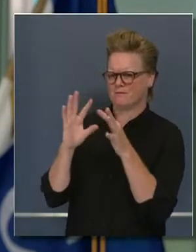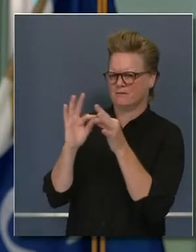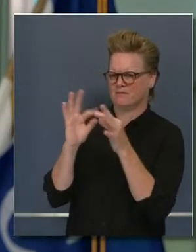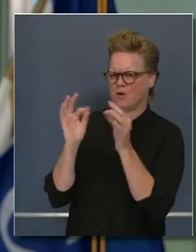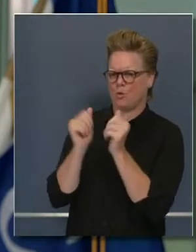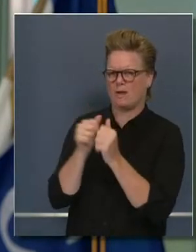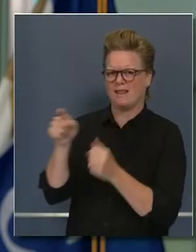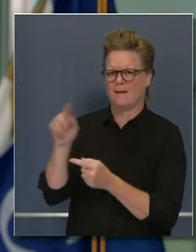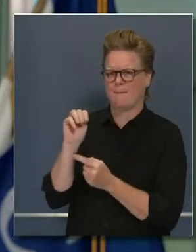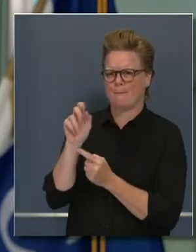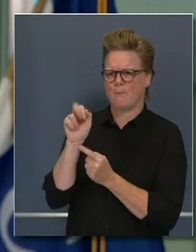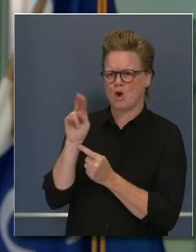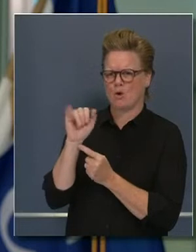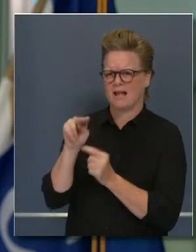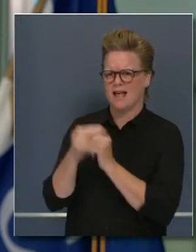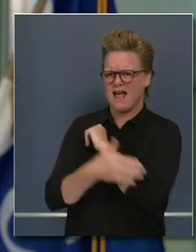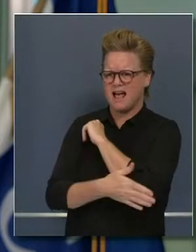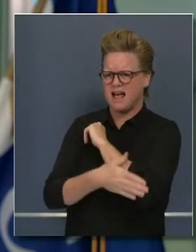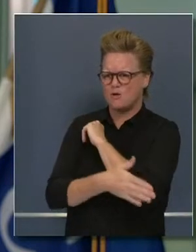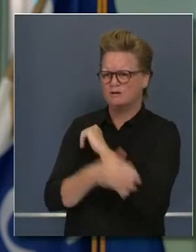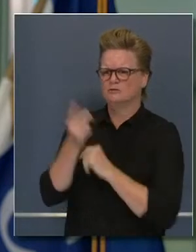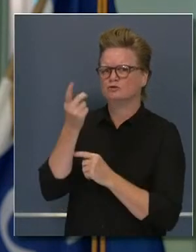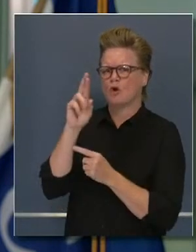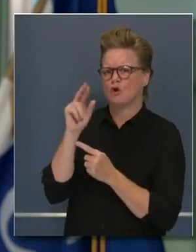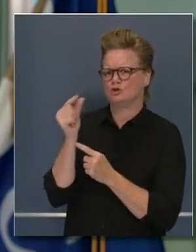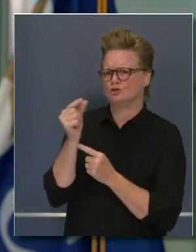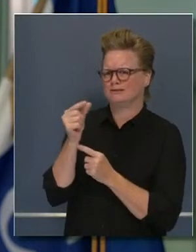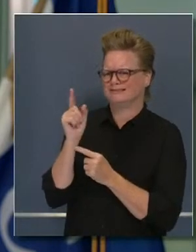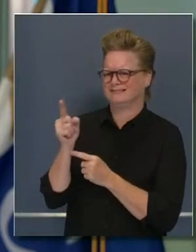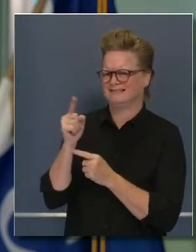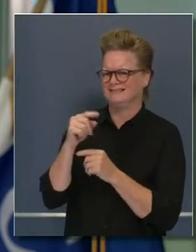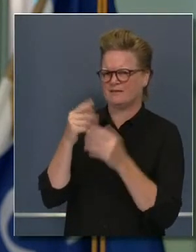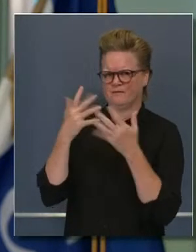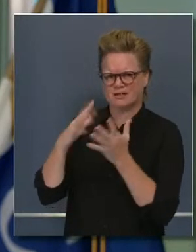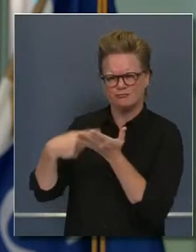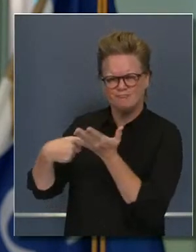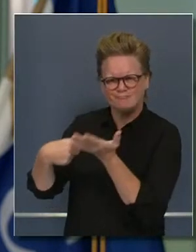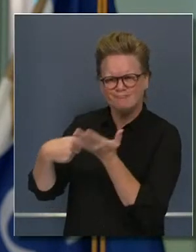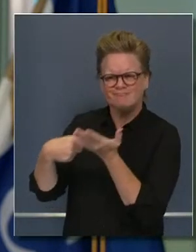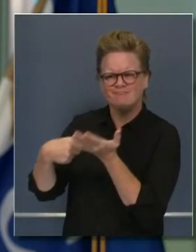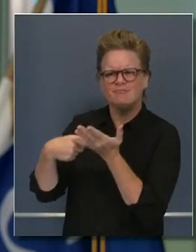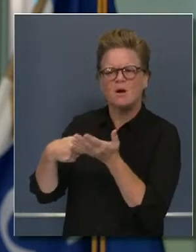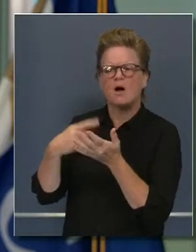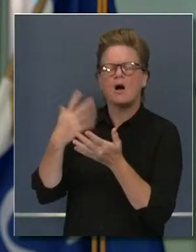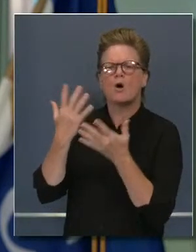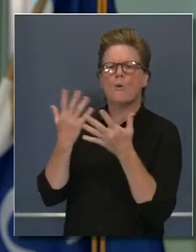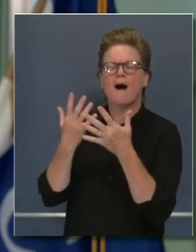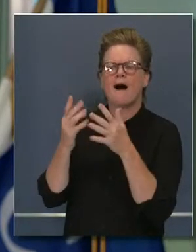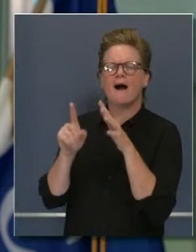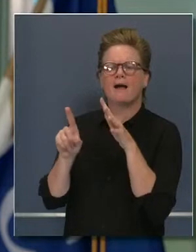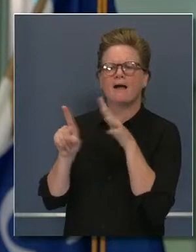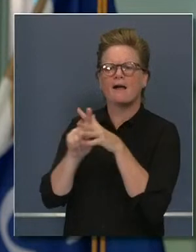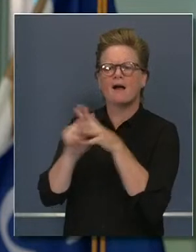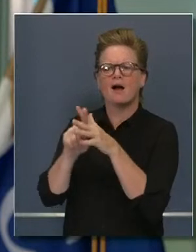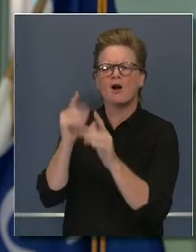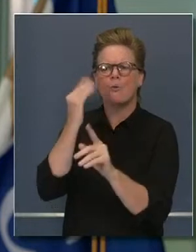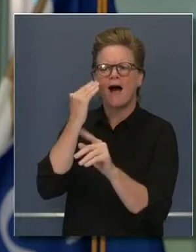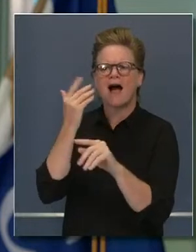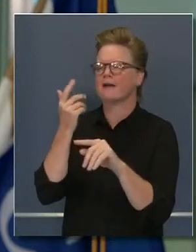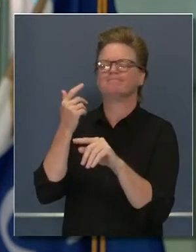right here, and he can illuminate you more specifically about exactly what the issue was on Friday versus